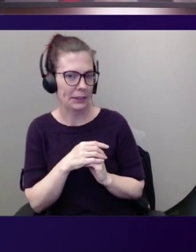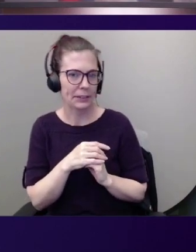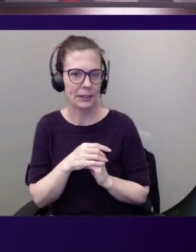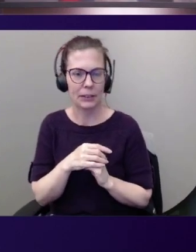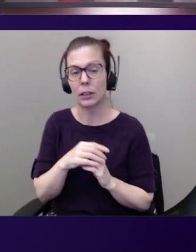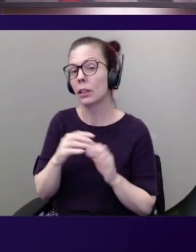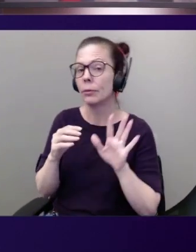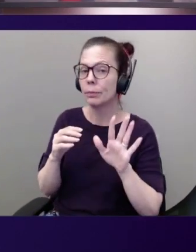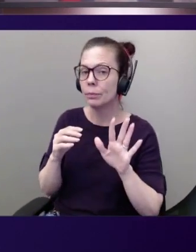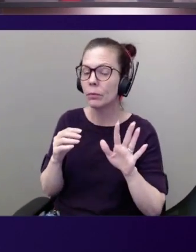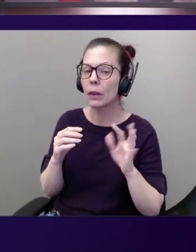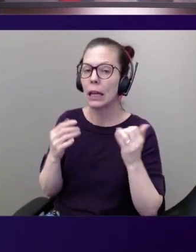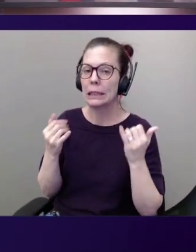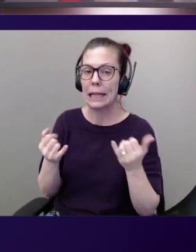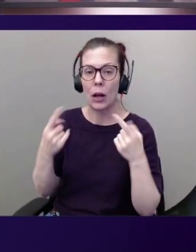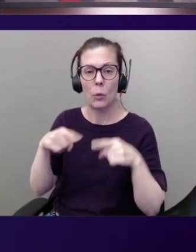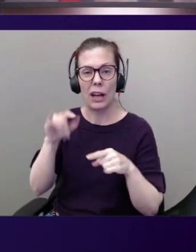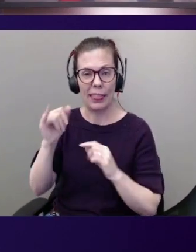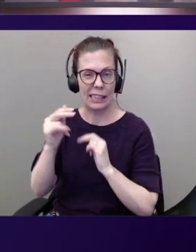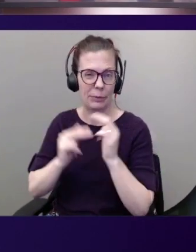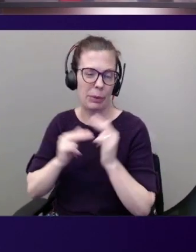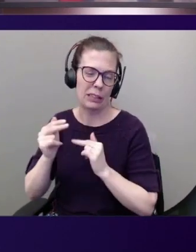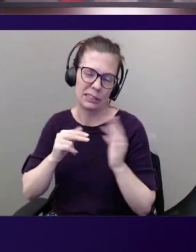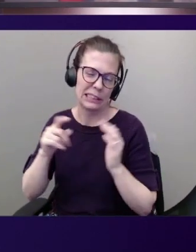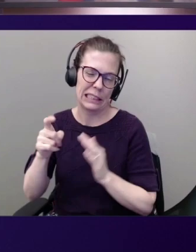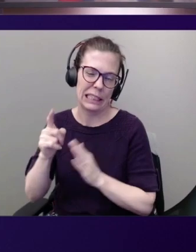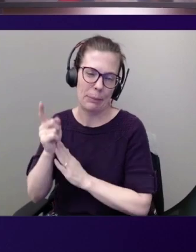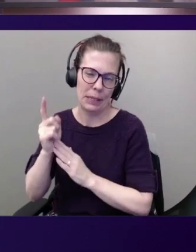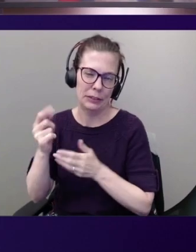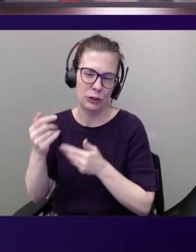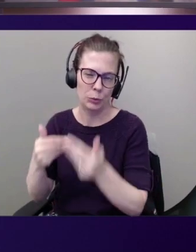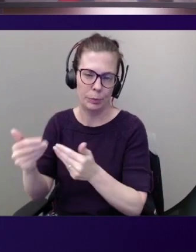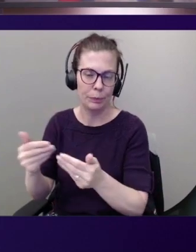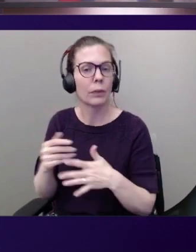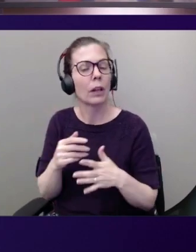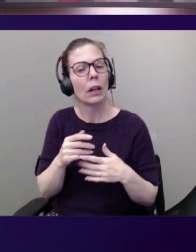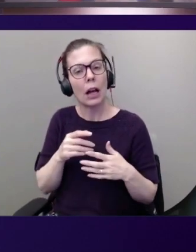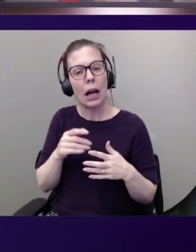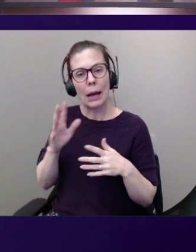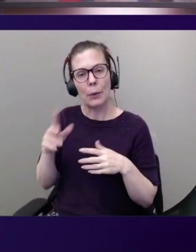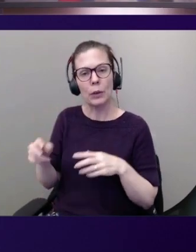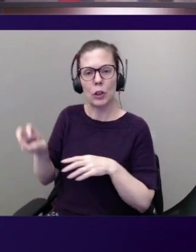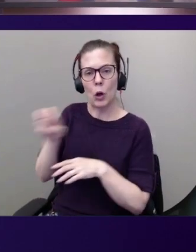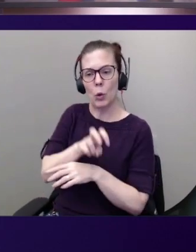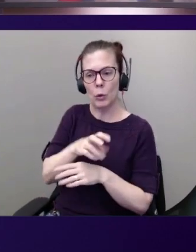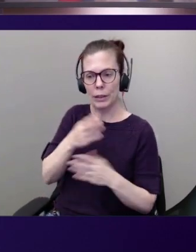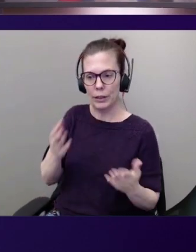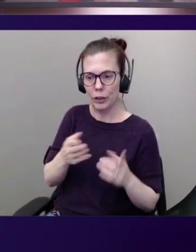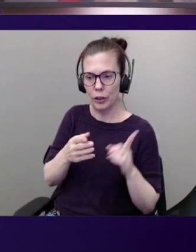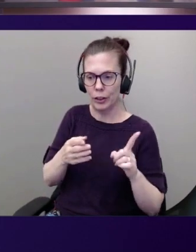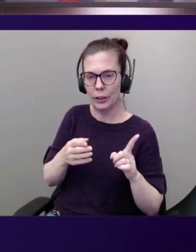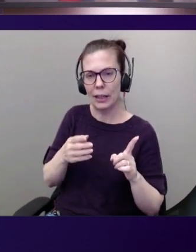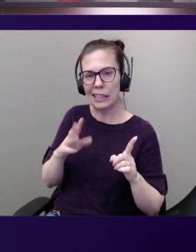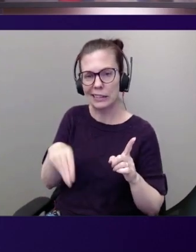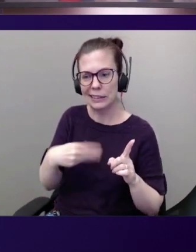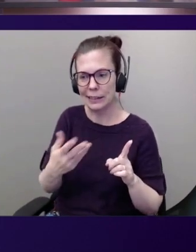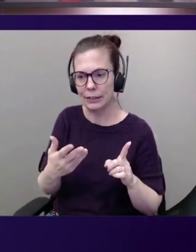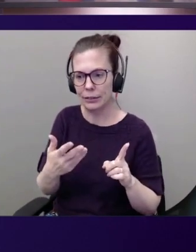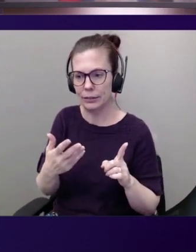Now, while that is building, because it'll take a second, I'm going to switch back over here and just give the